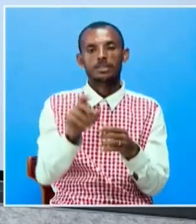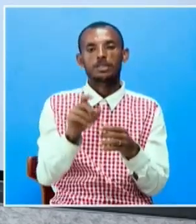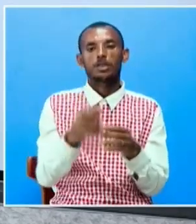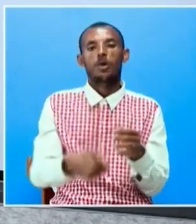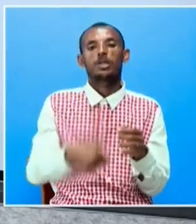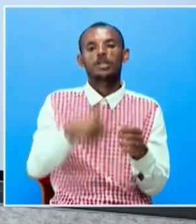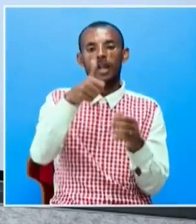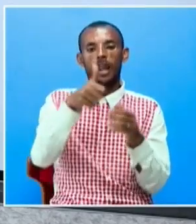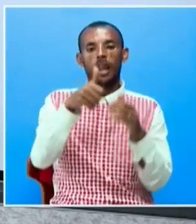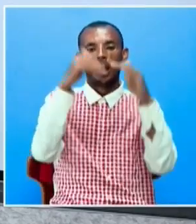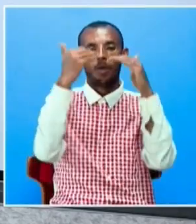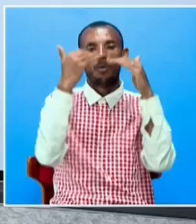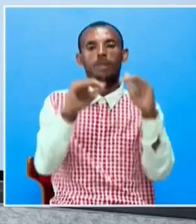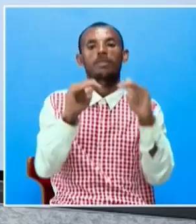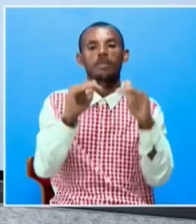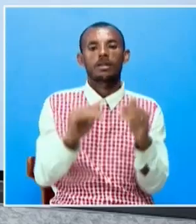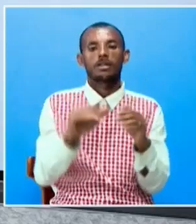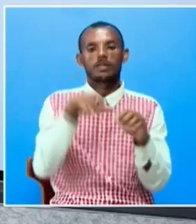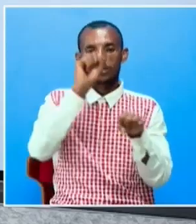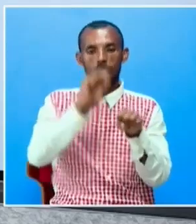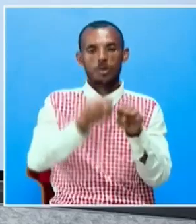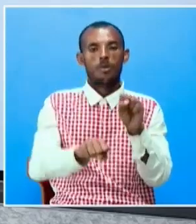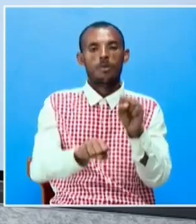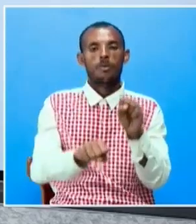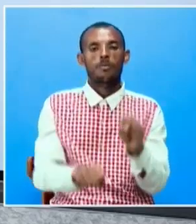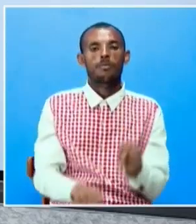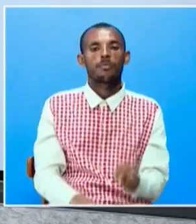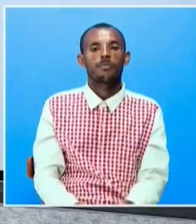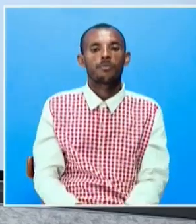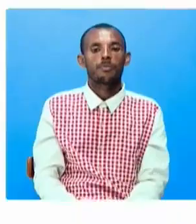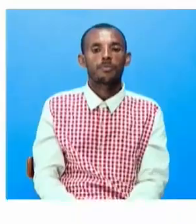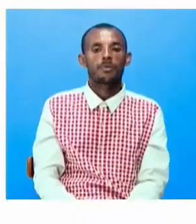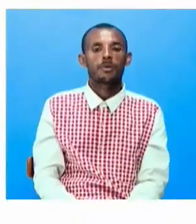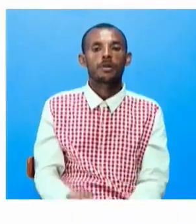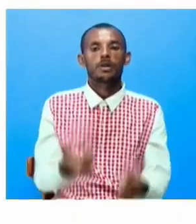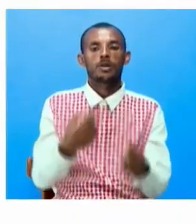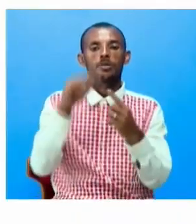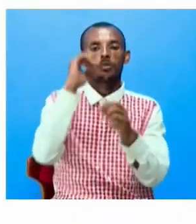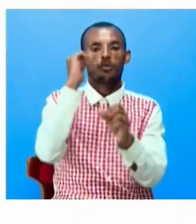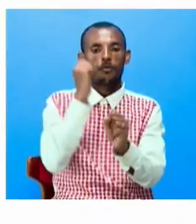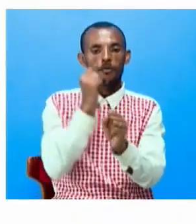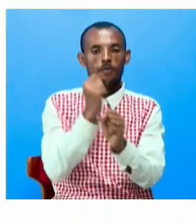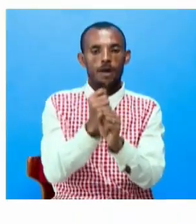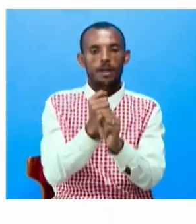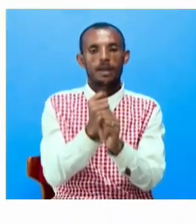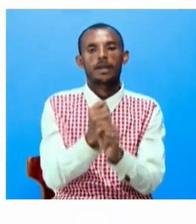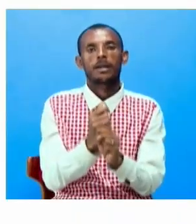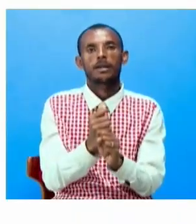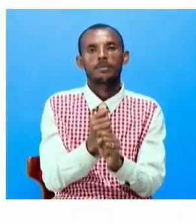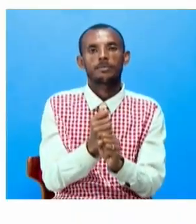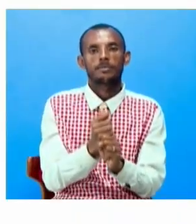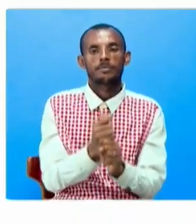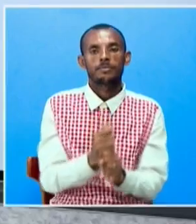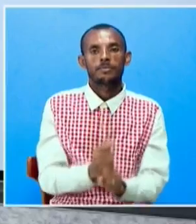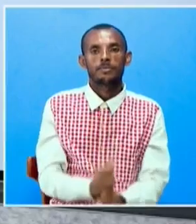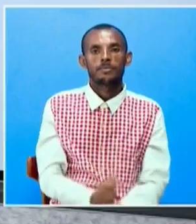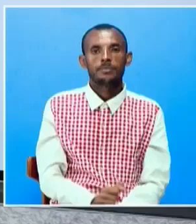original quantity. So, to find that,